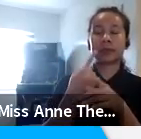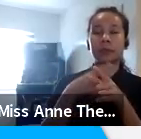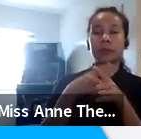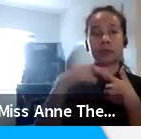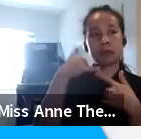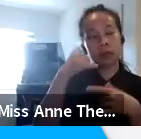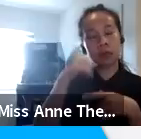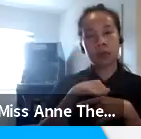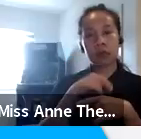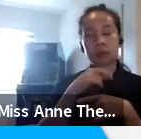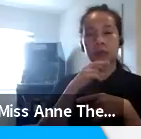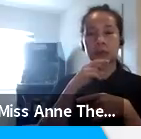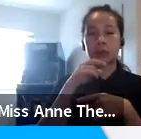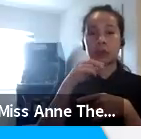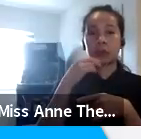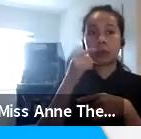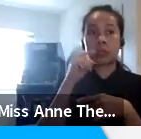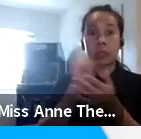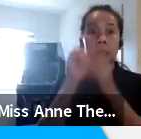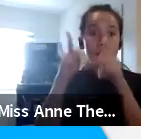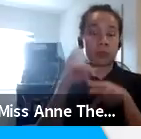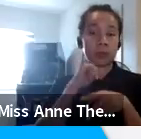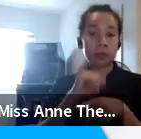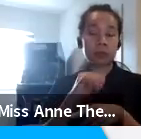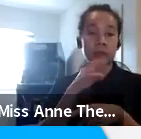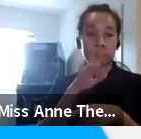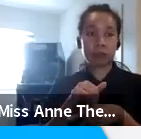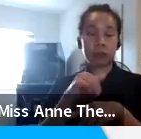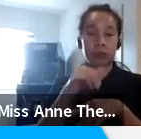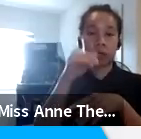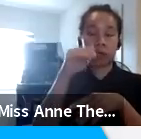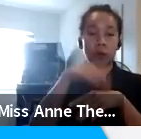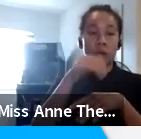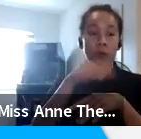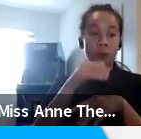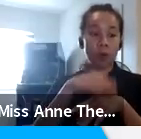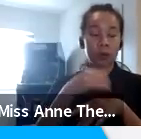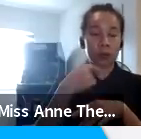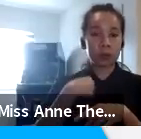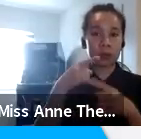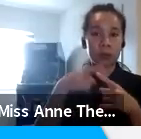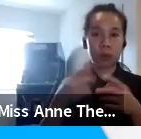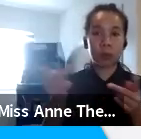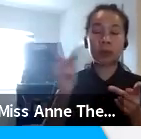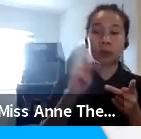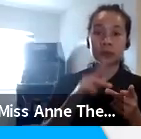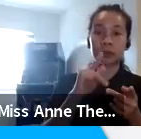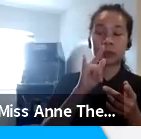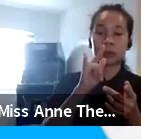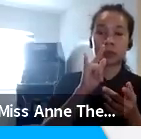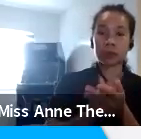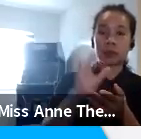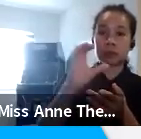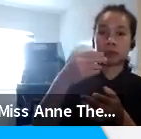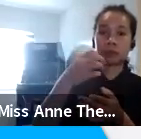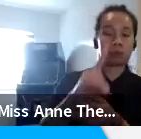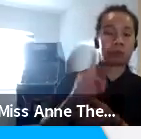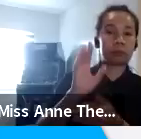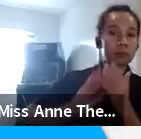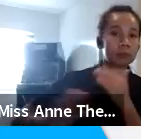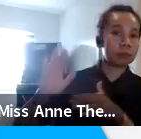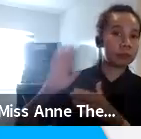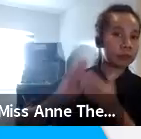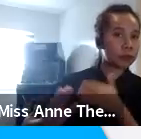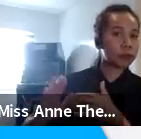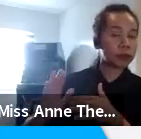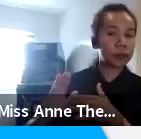the one who invited me to sit in the technical panel in the Commission for Higher Education.